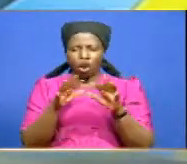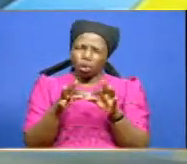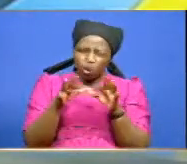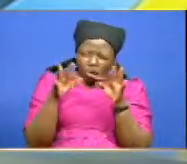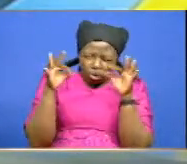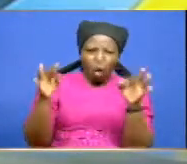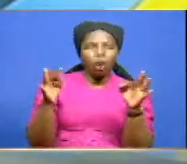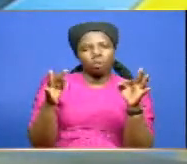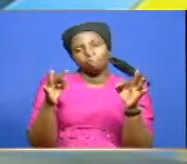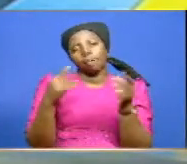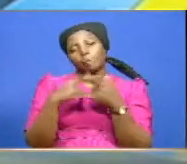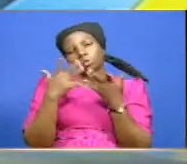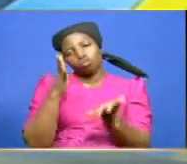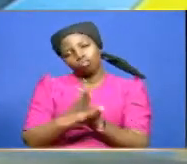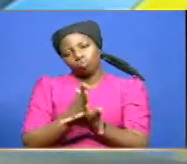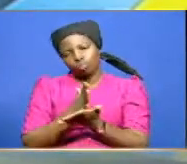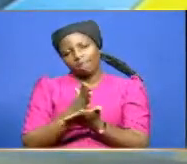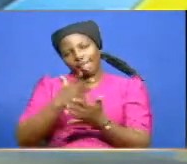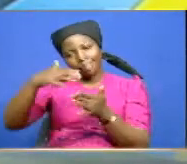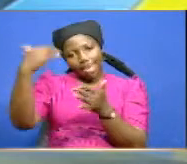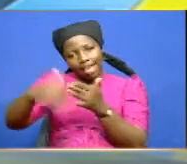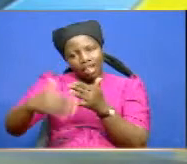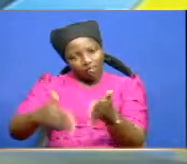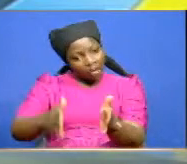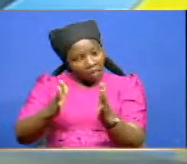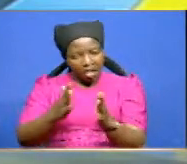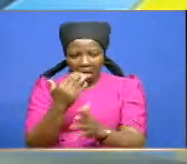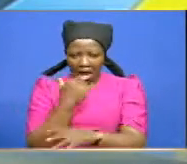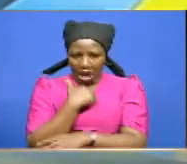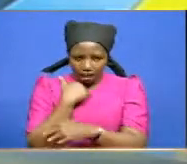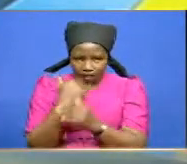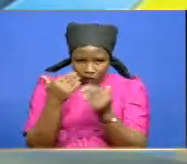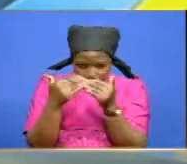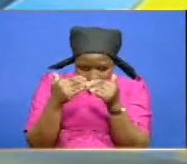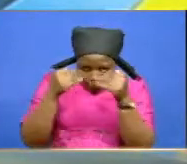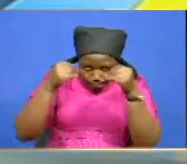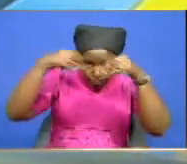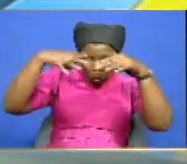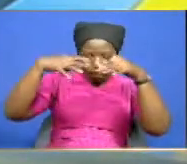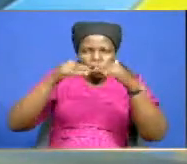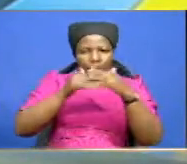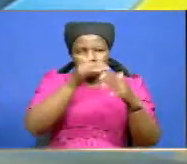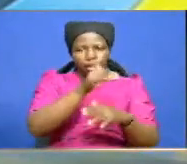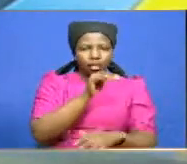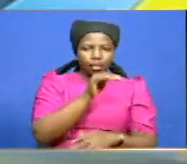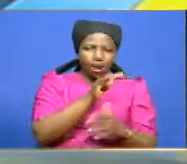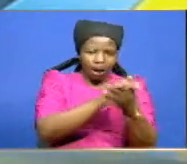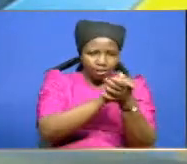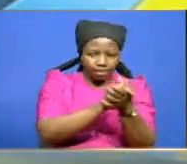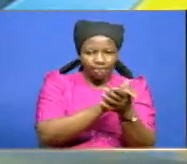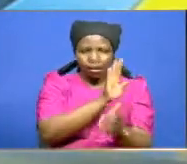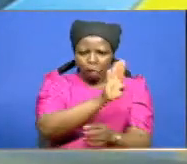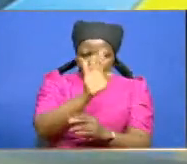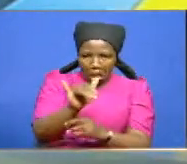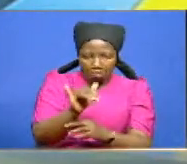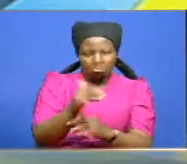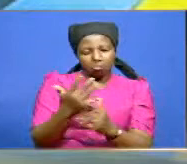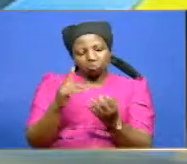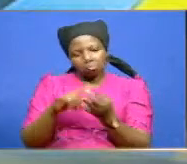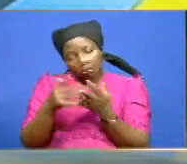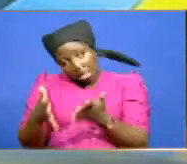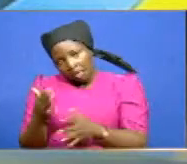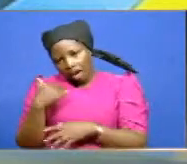But there is a light at the end of the tunnel. After the handshake, the BBI, now we have the BBI initiative that has